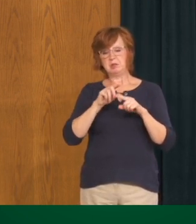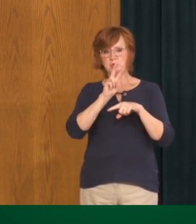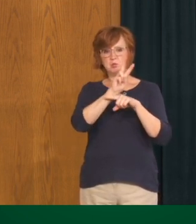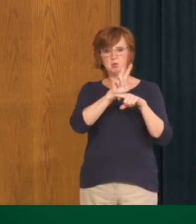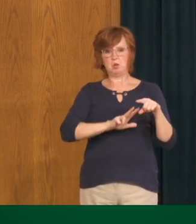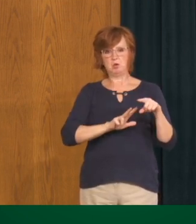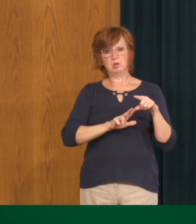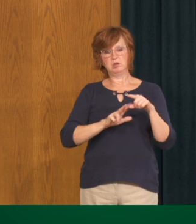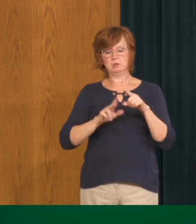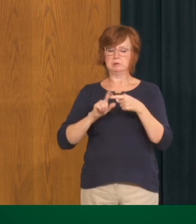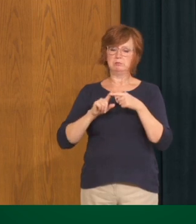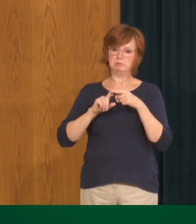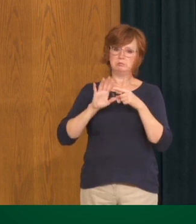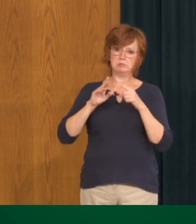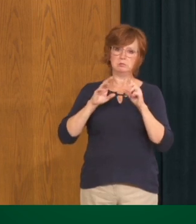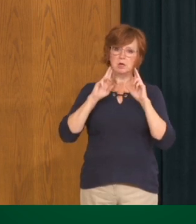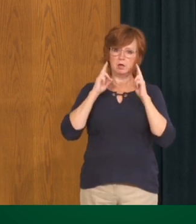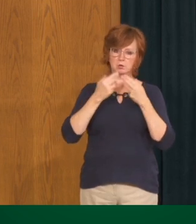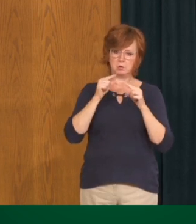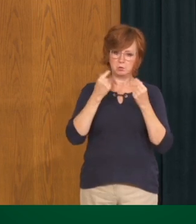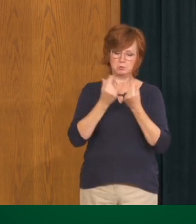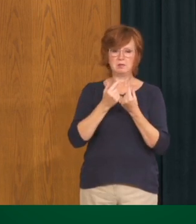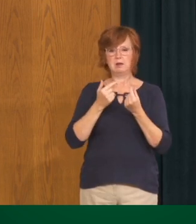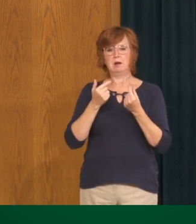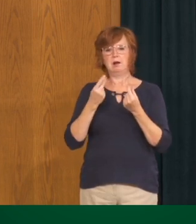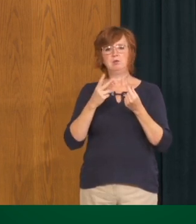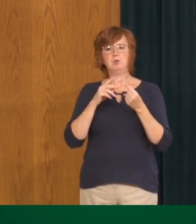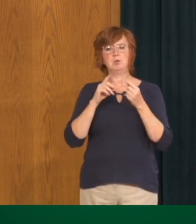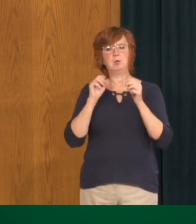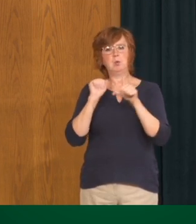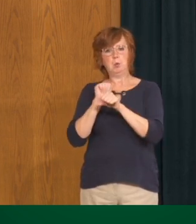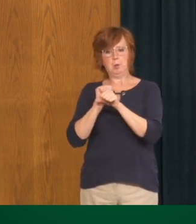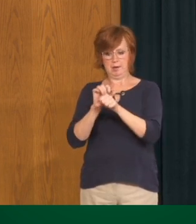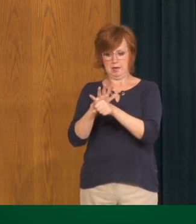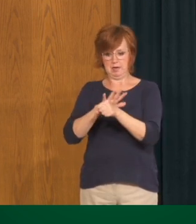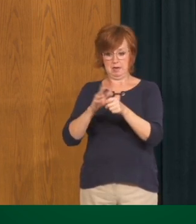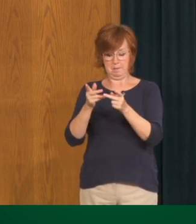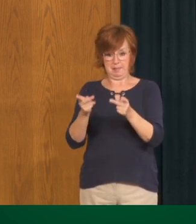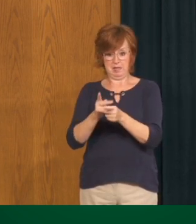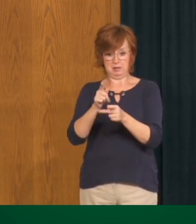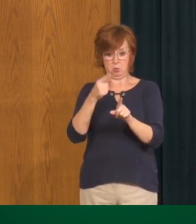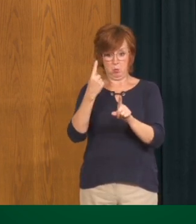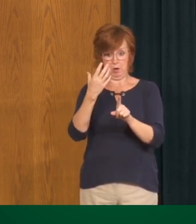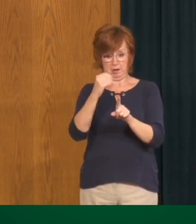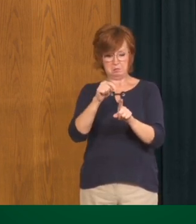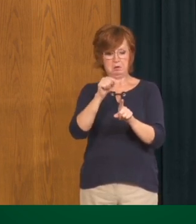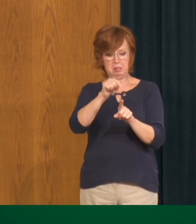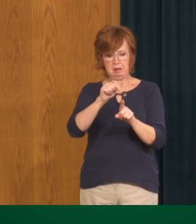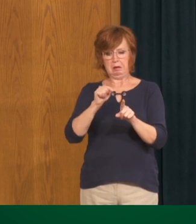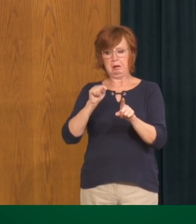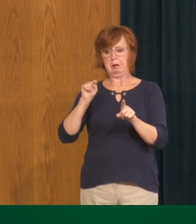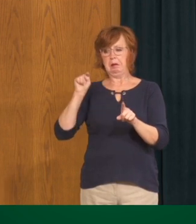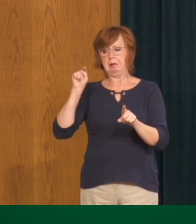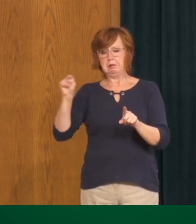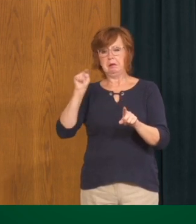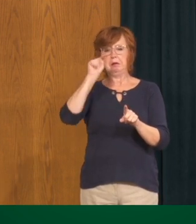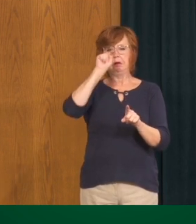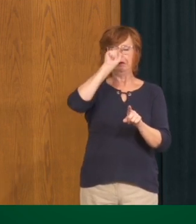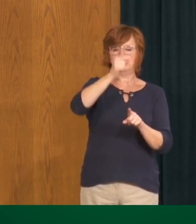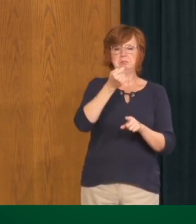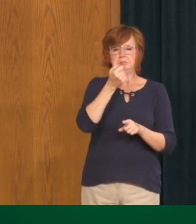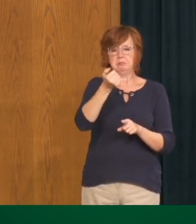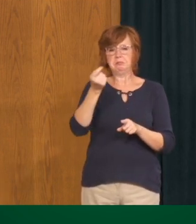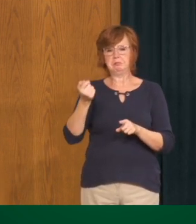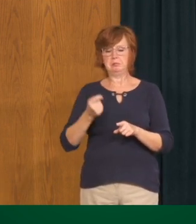workplaces, and just sporadic cases. And again, even though our maps show cases in more detail, I think we have to remember that